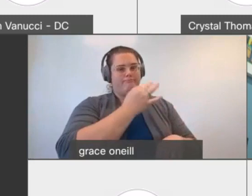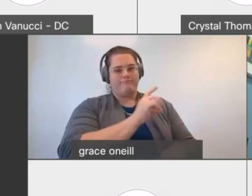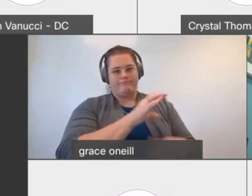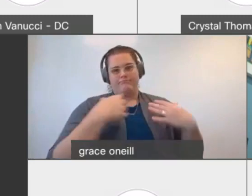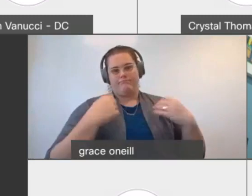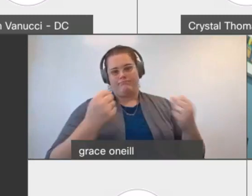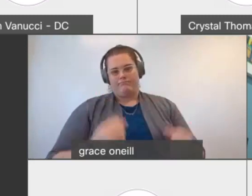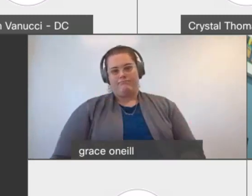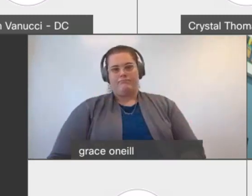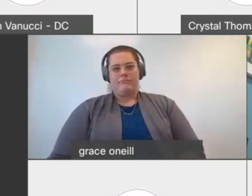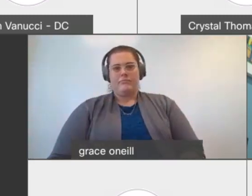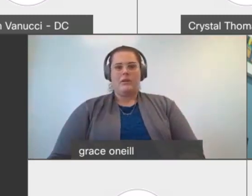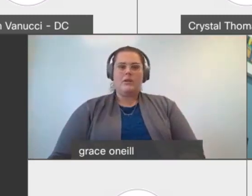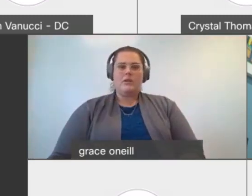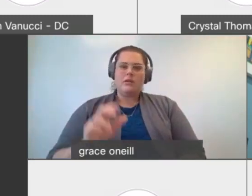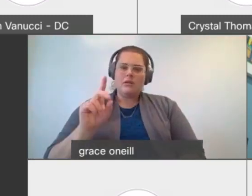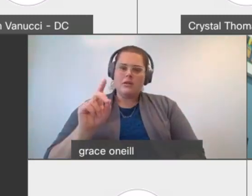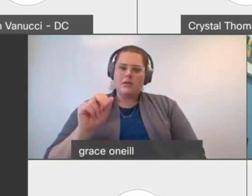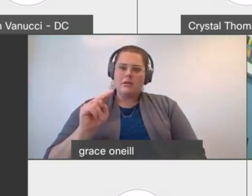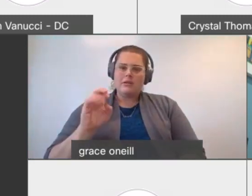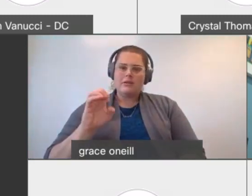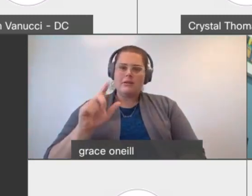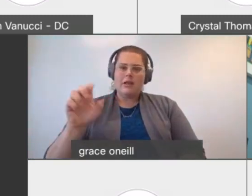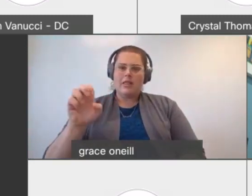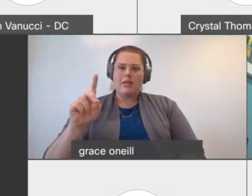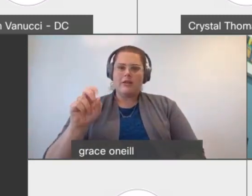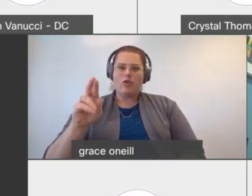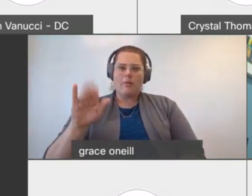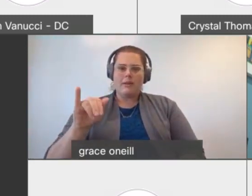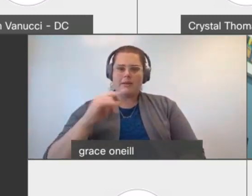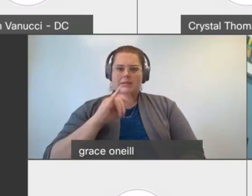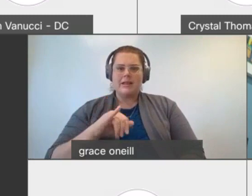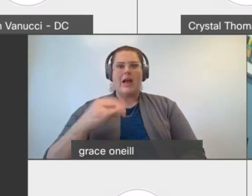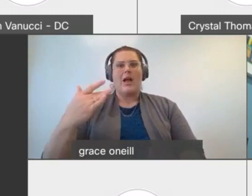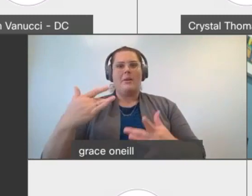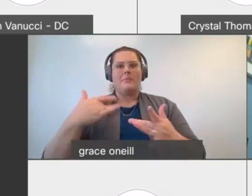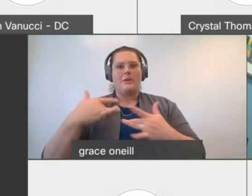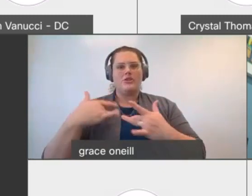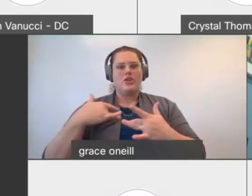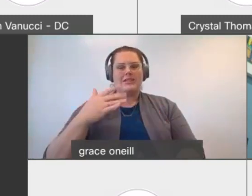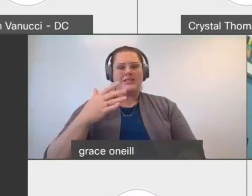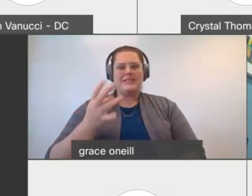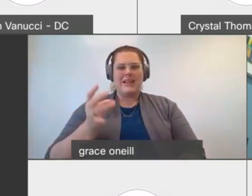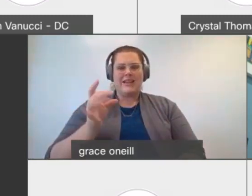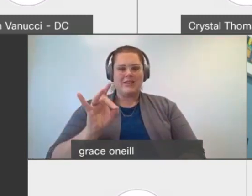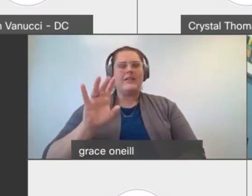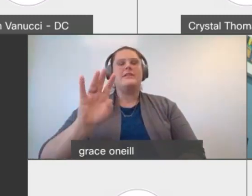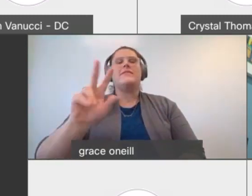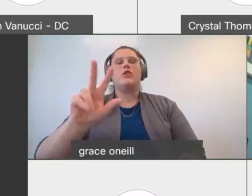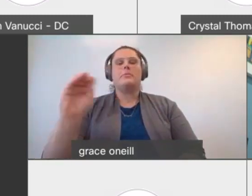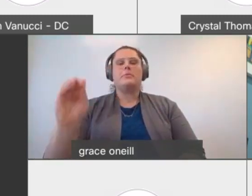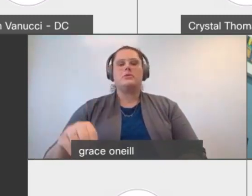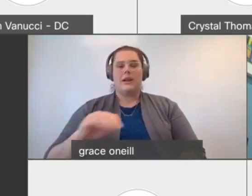From Daniel Darby, I'm highly concerned seeing that 73% of provider staff are vaccinated.